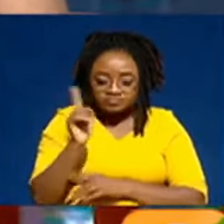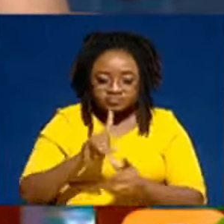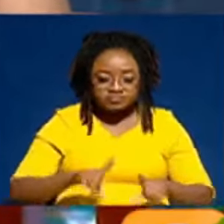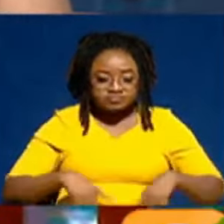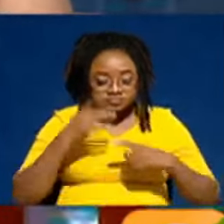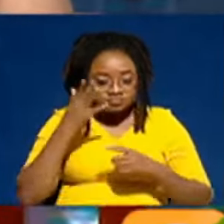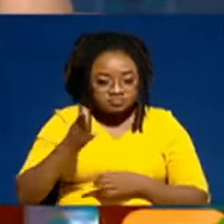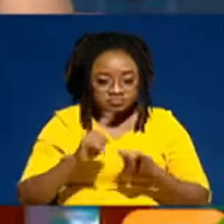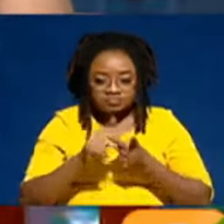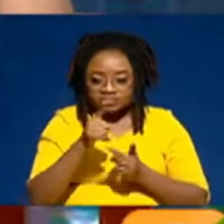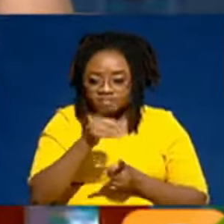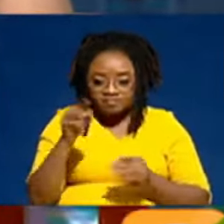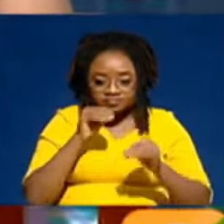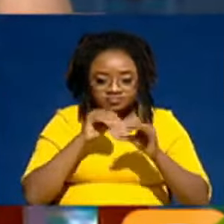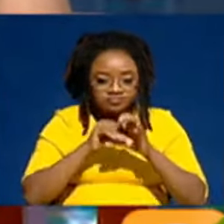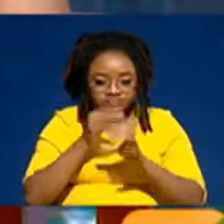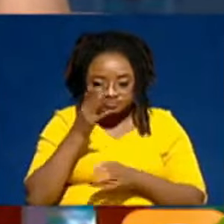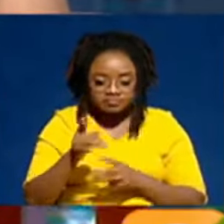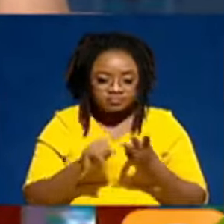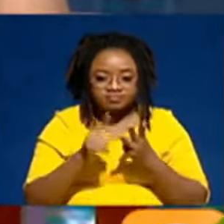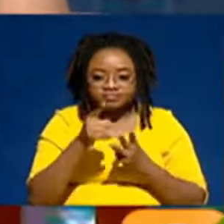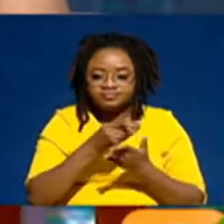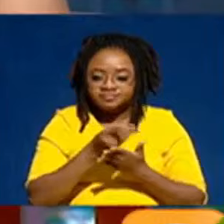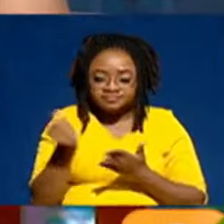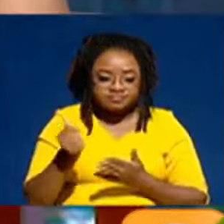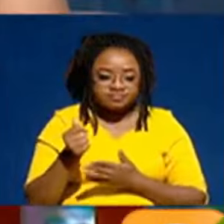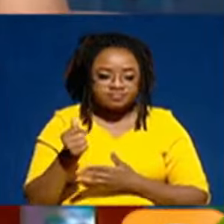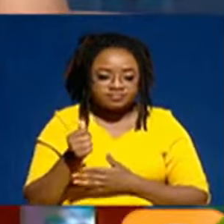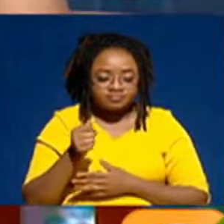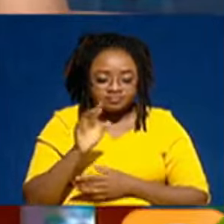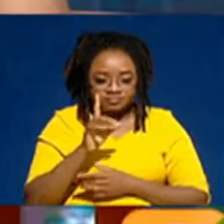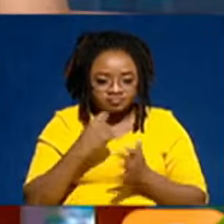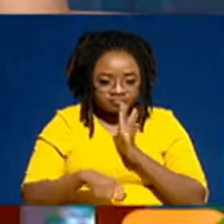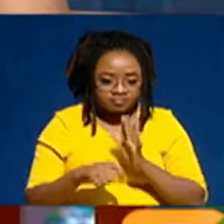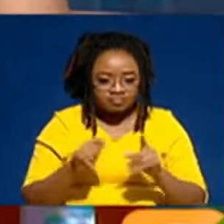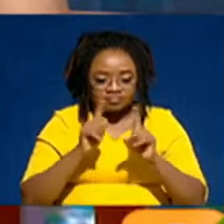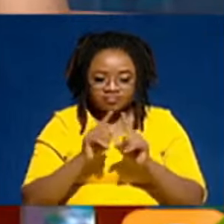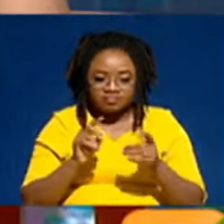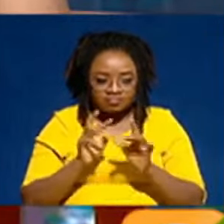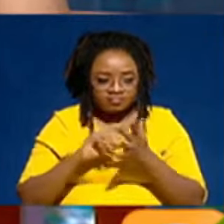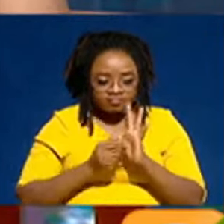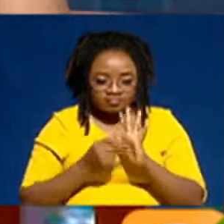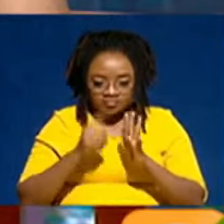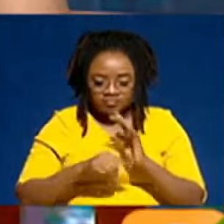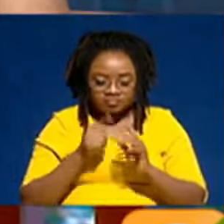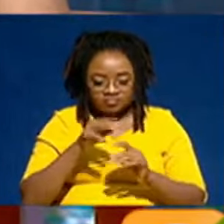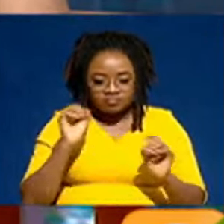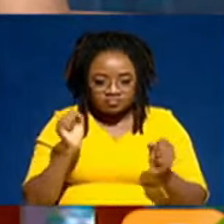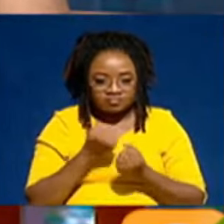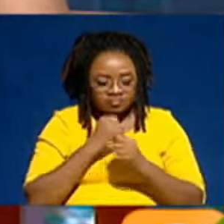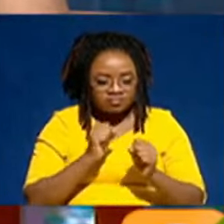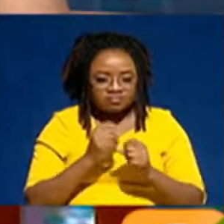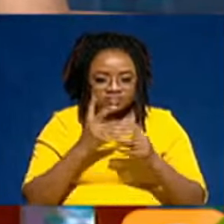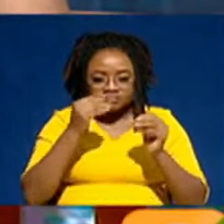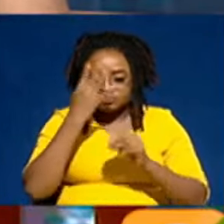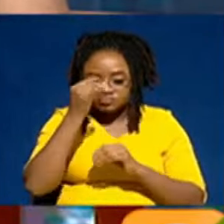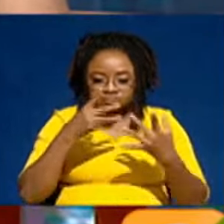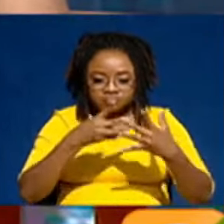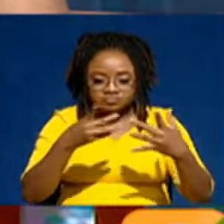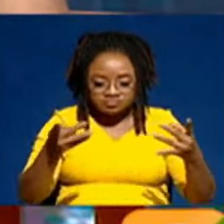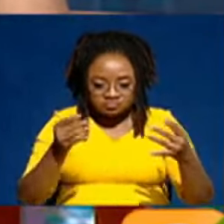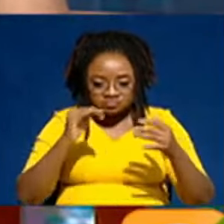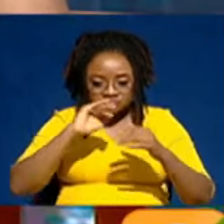They are the ones who have invested. They are the ones who are paying taxes. There is no way you can ignore these people. Okay? A city is not